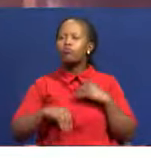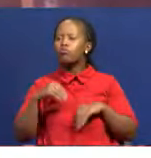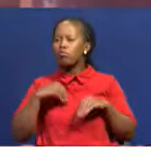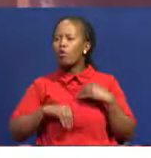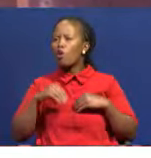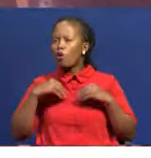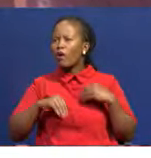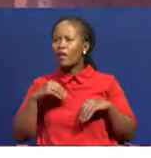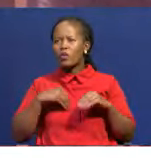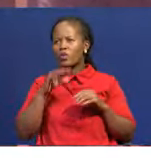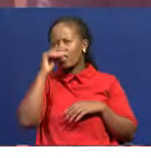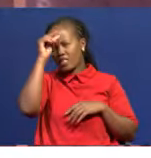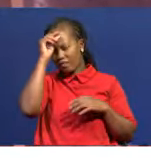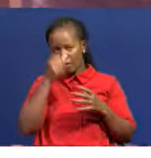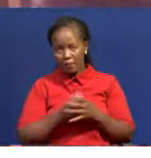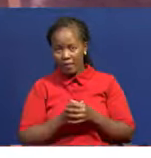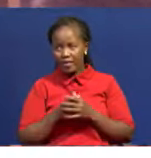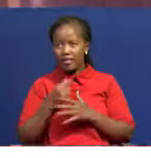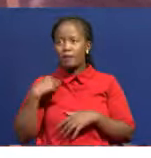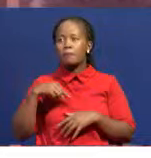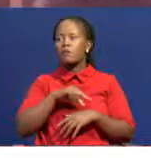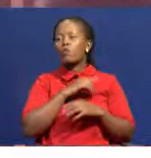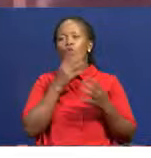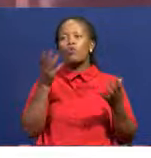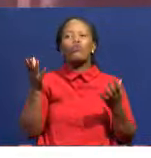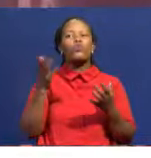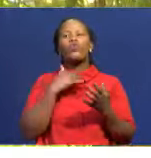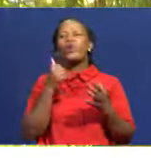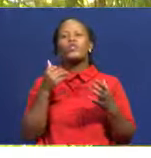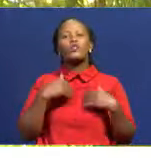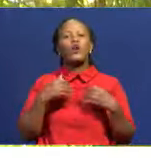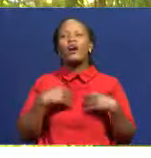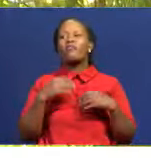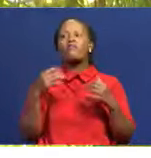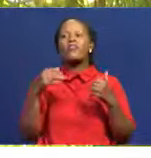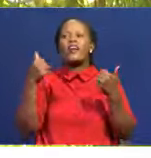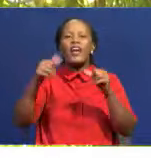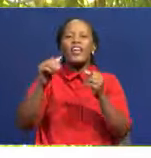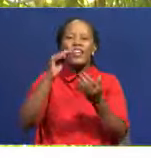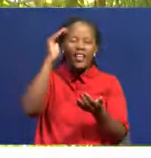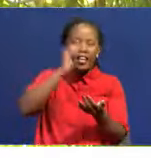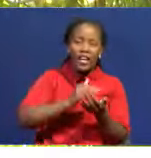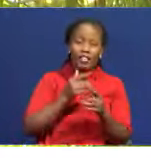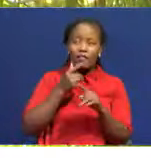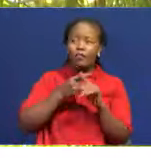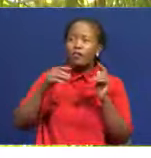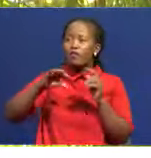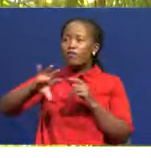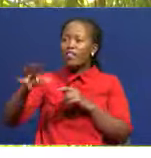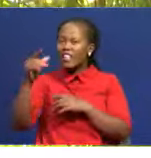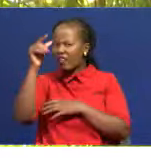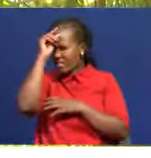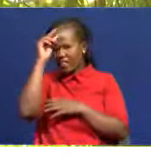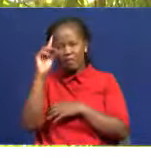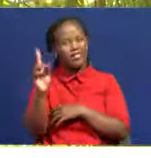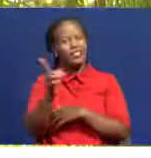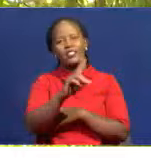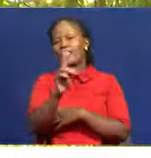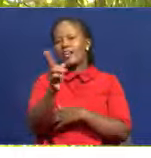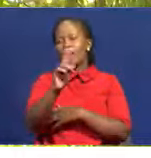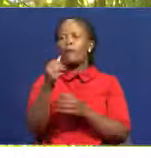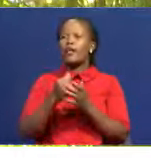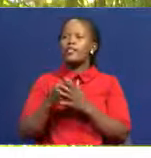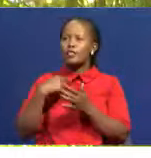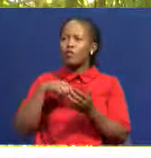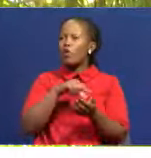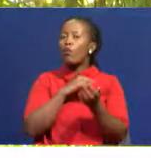go a longer way. We are not looking at having any cuts from the county governments because we are already grossly underfunded. We were looking at